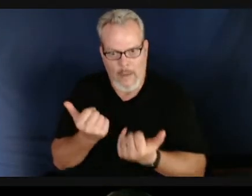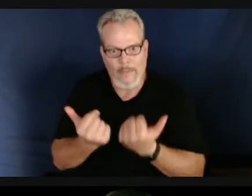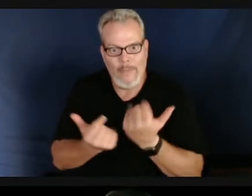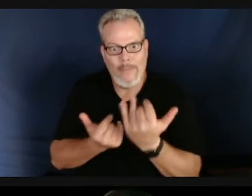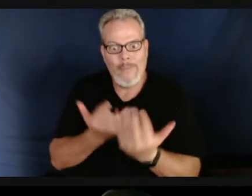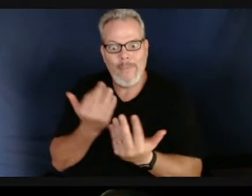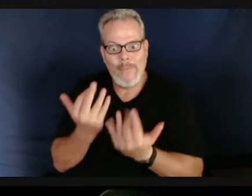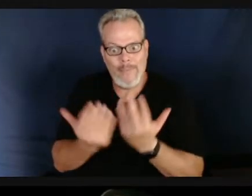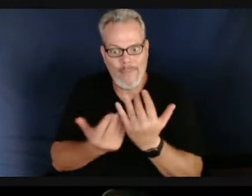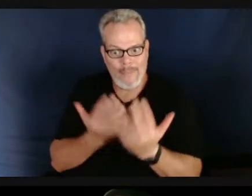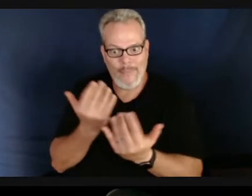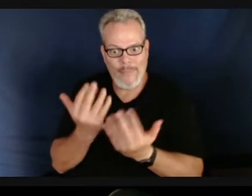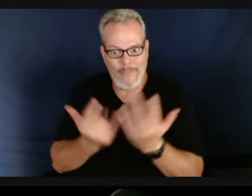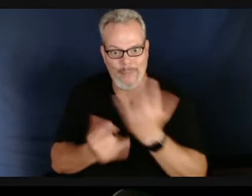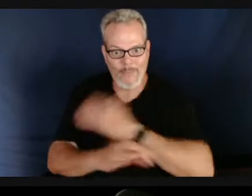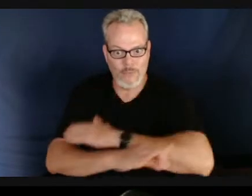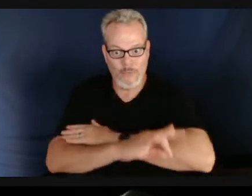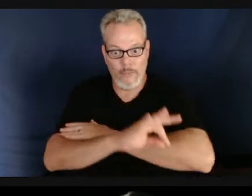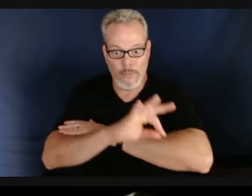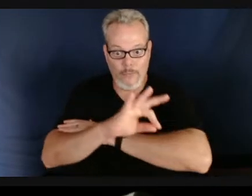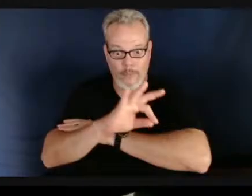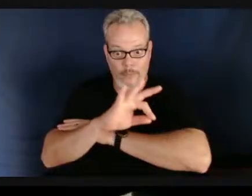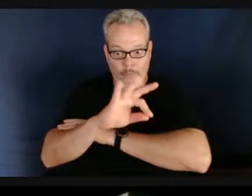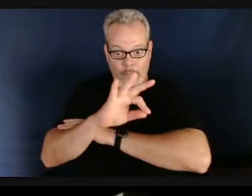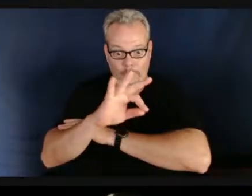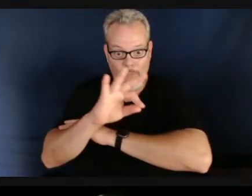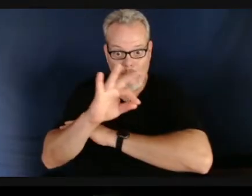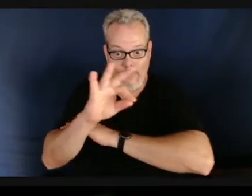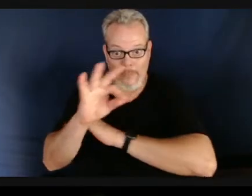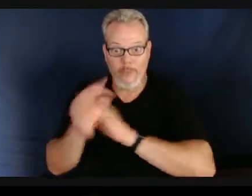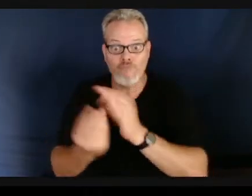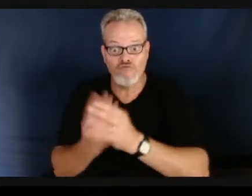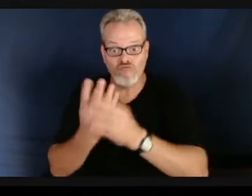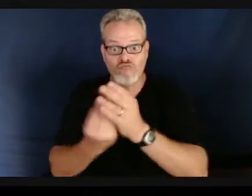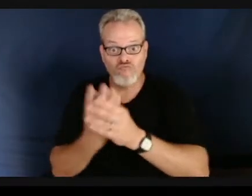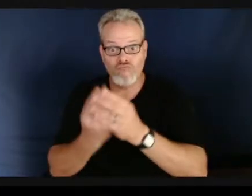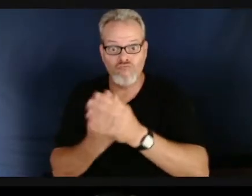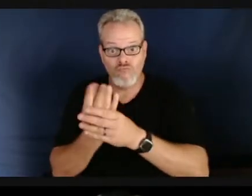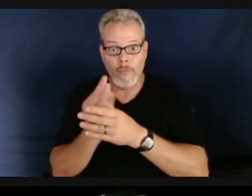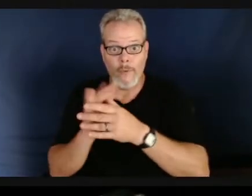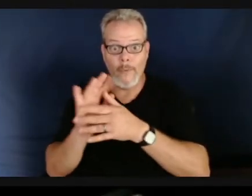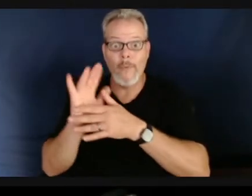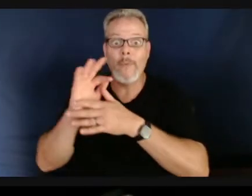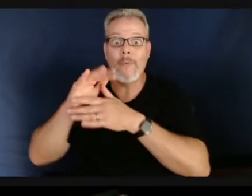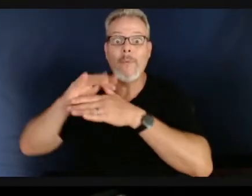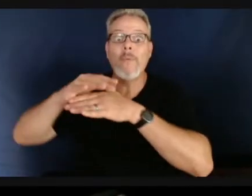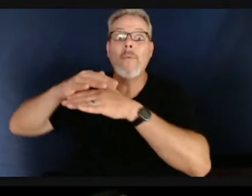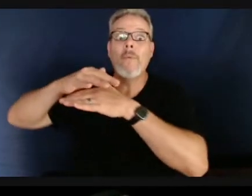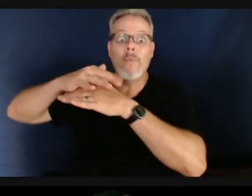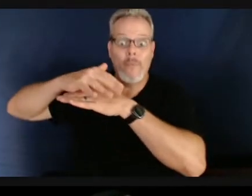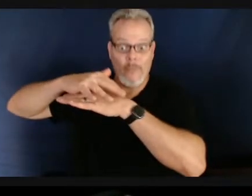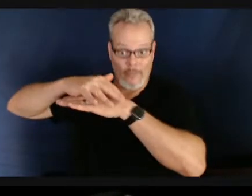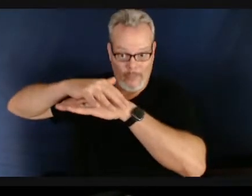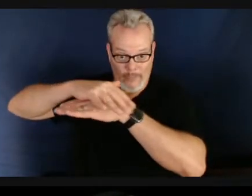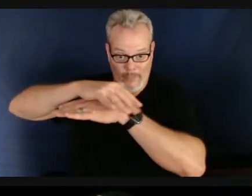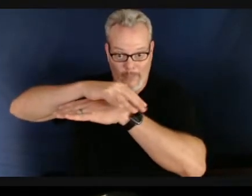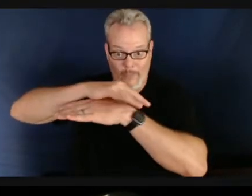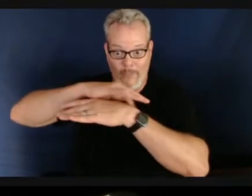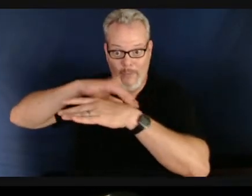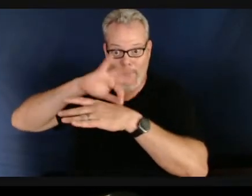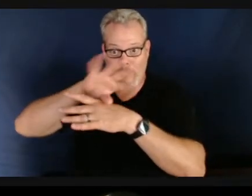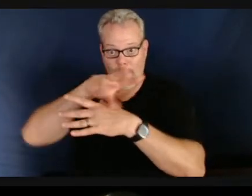Coming into daybreak, and then coming with the first rise of lava, overflows, and where we